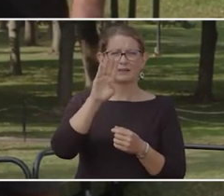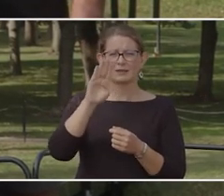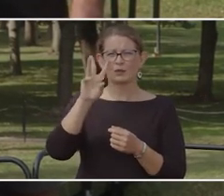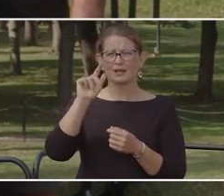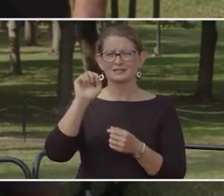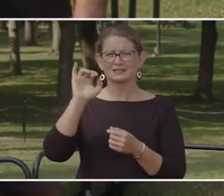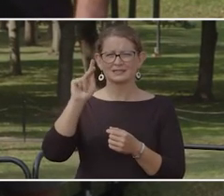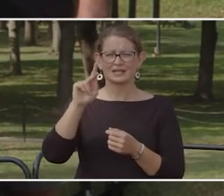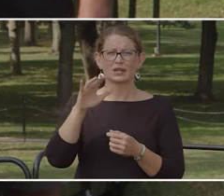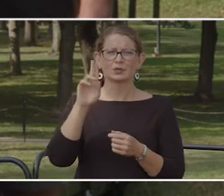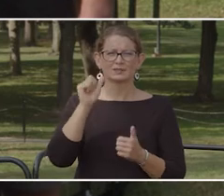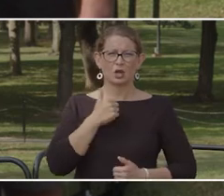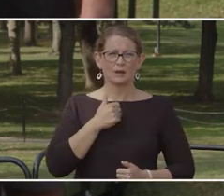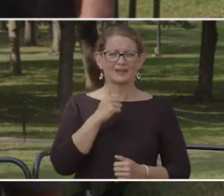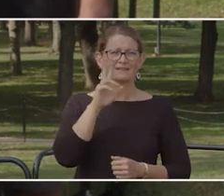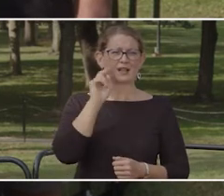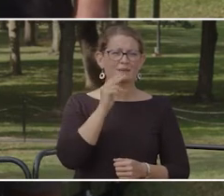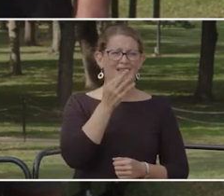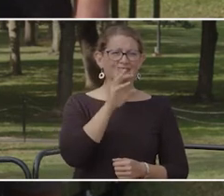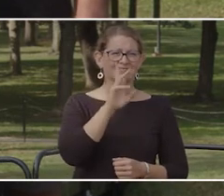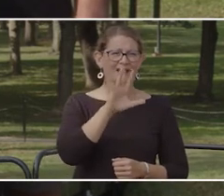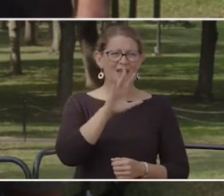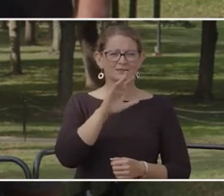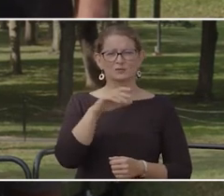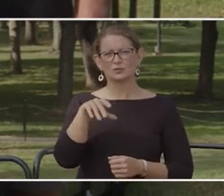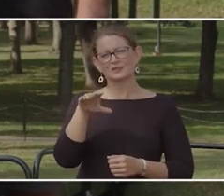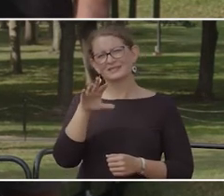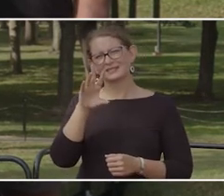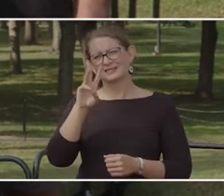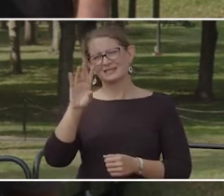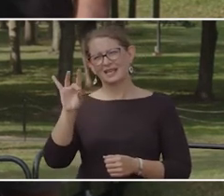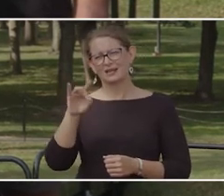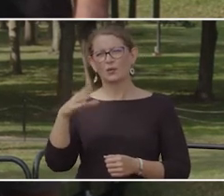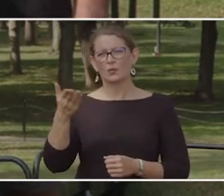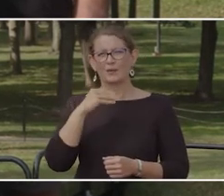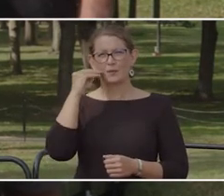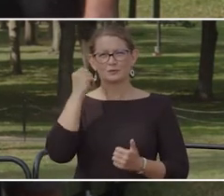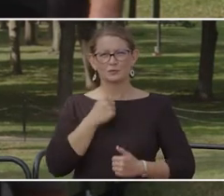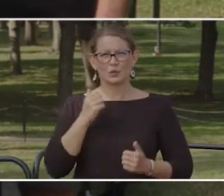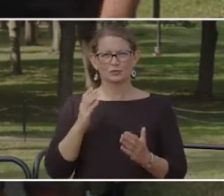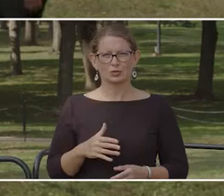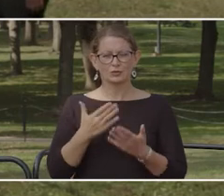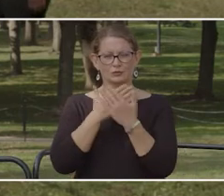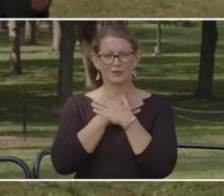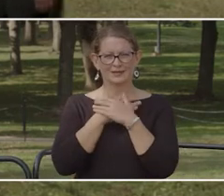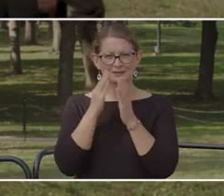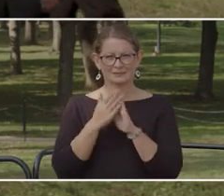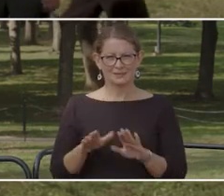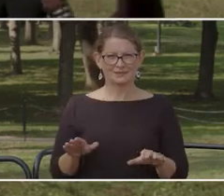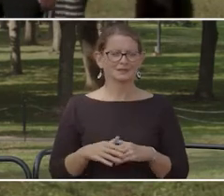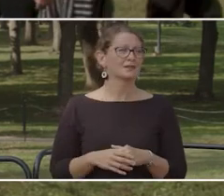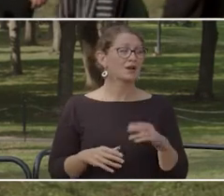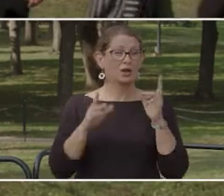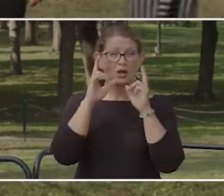Vietnam, 1965 to 1968. Welcome home, soldier. Rest in peace. In honor